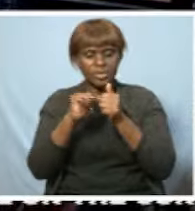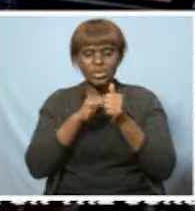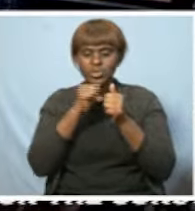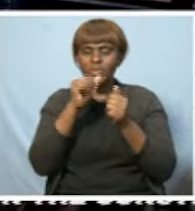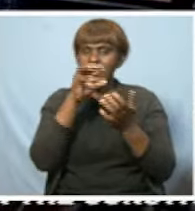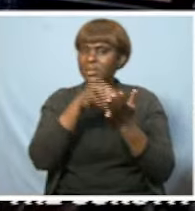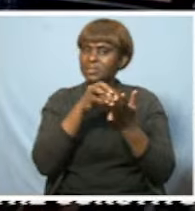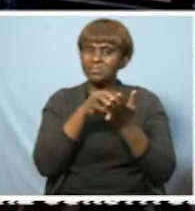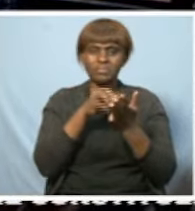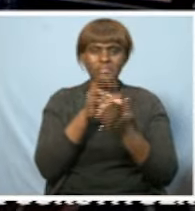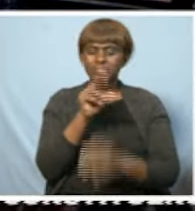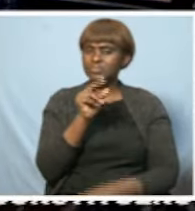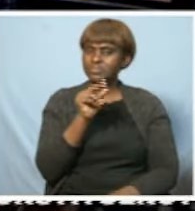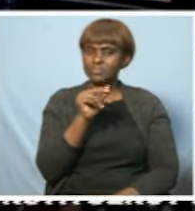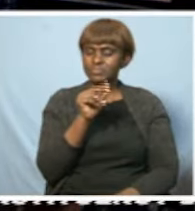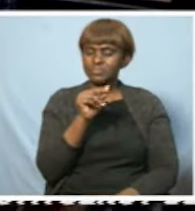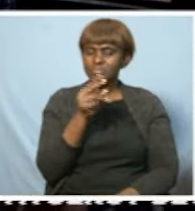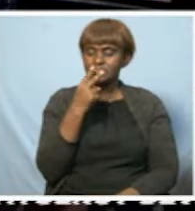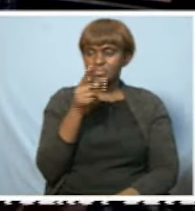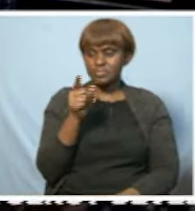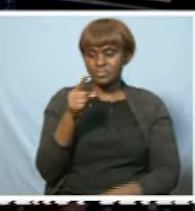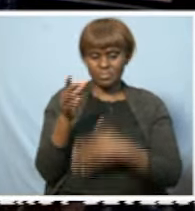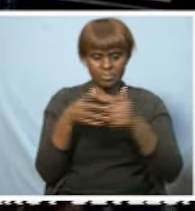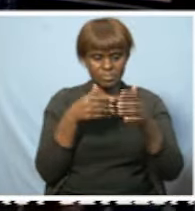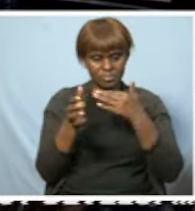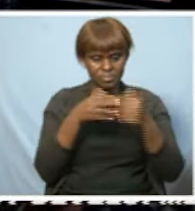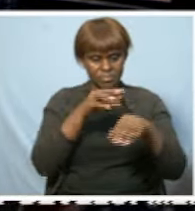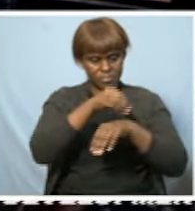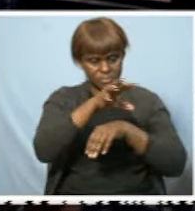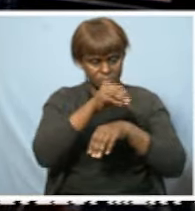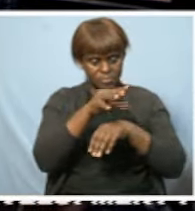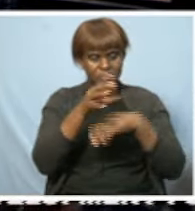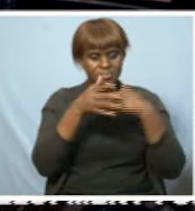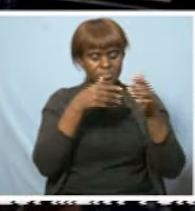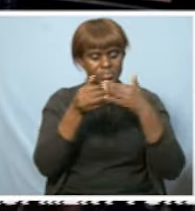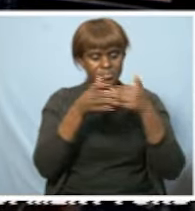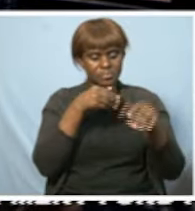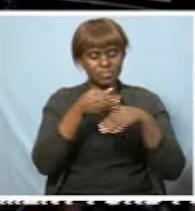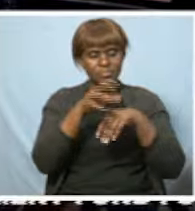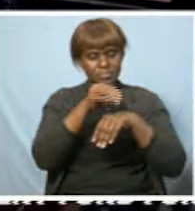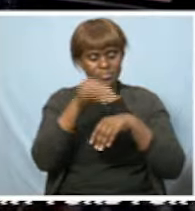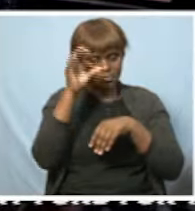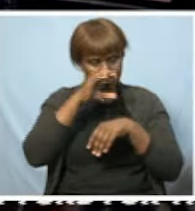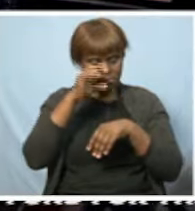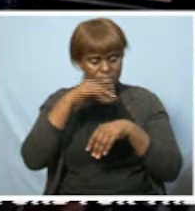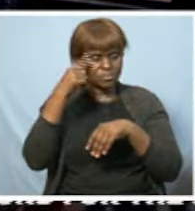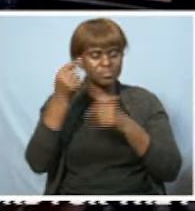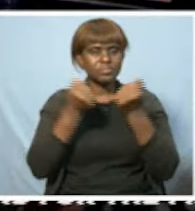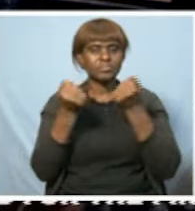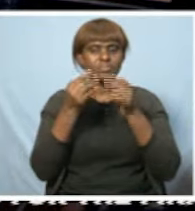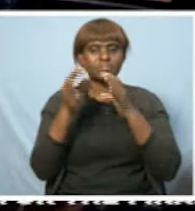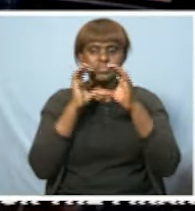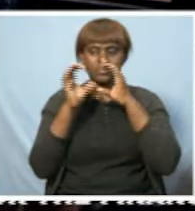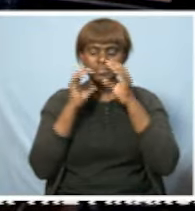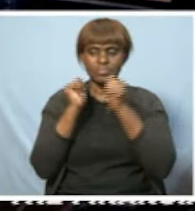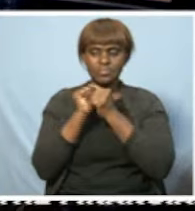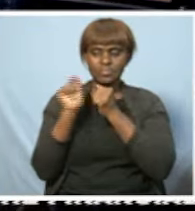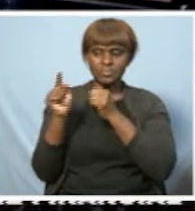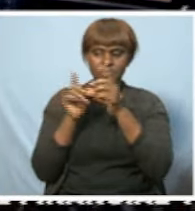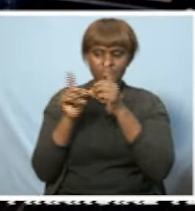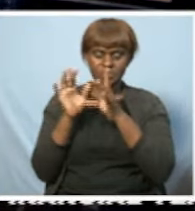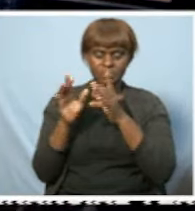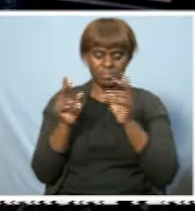case. Simple advice is, look for a driver, communicate with the Director of